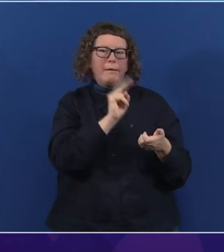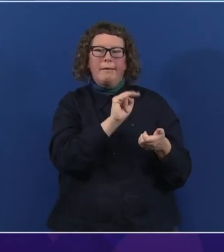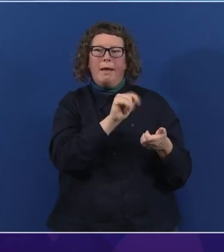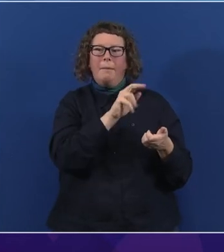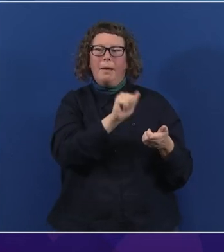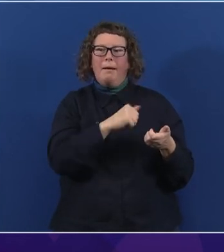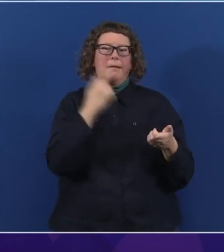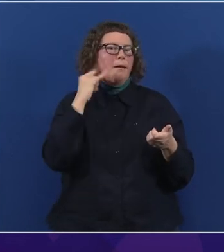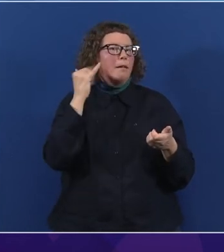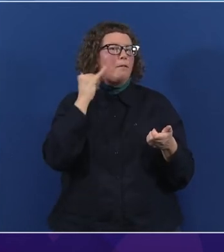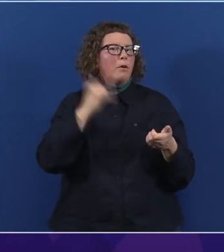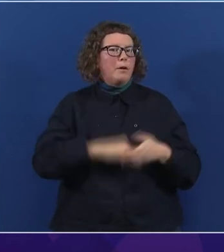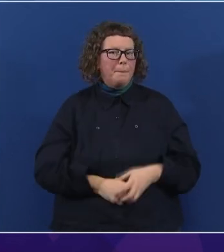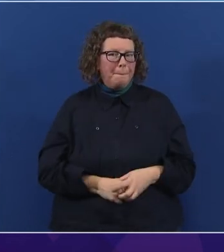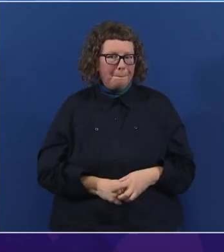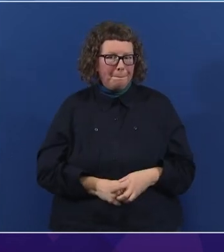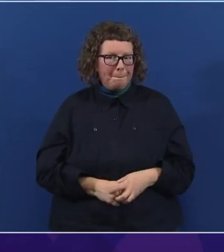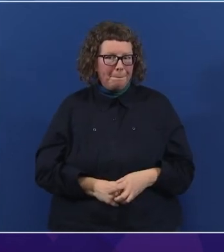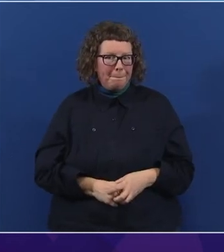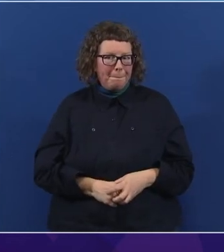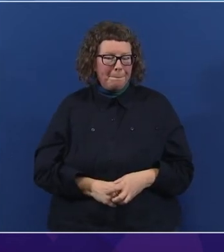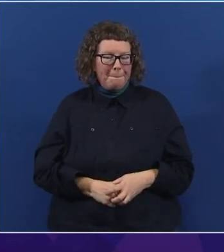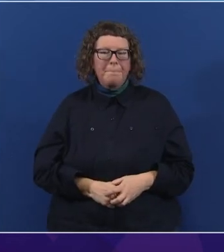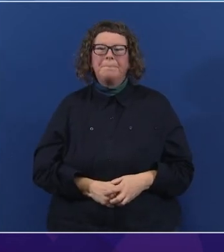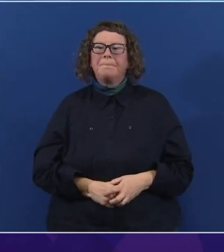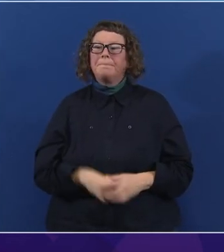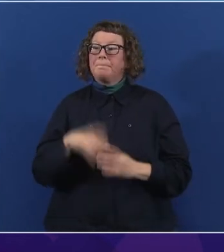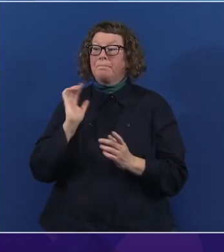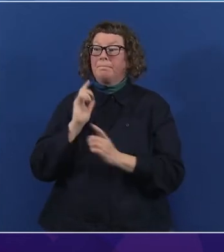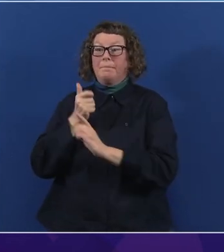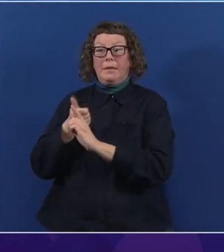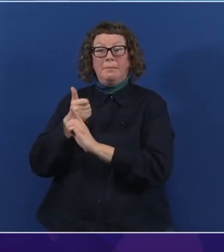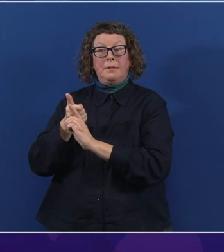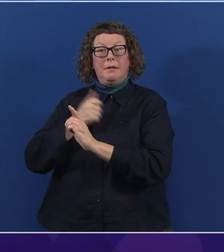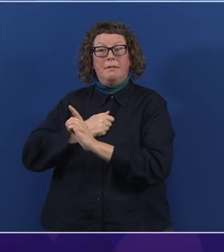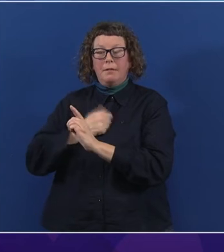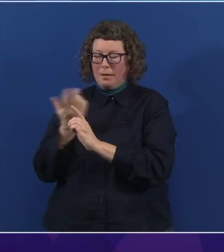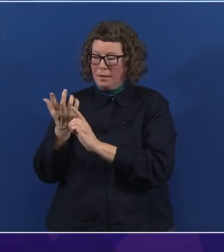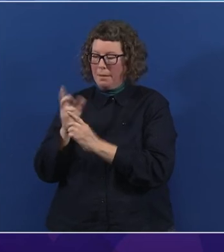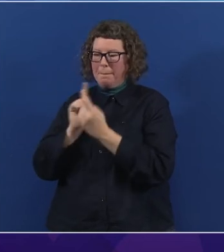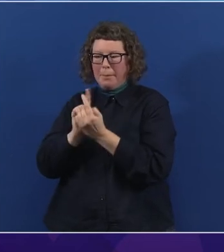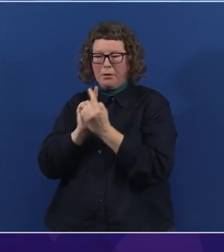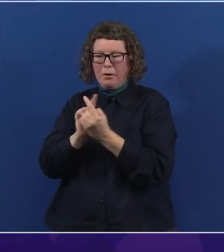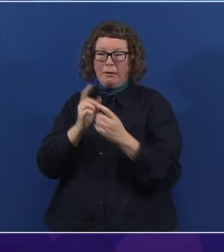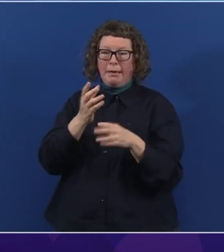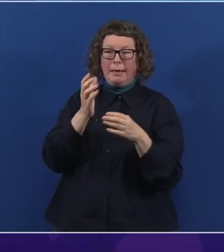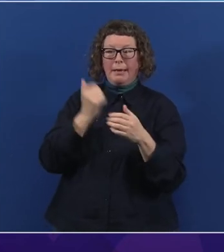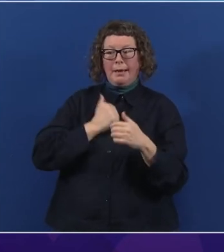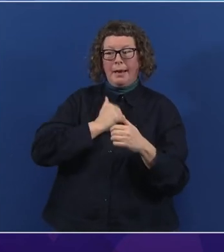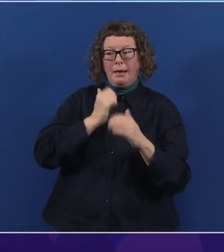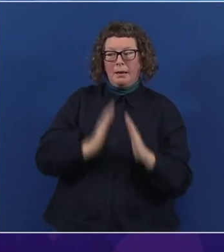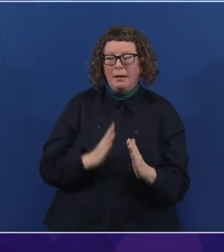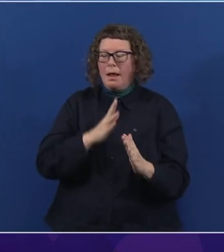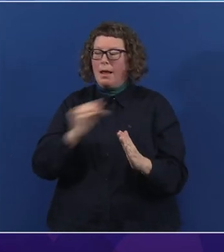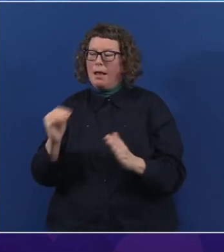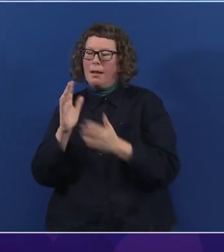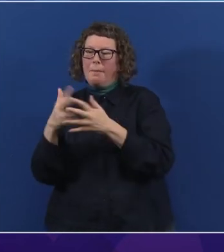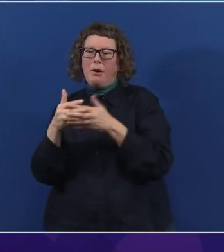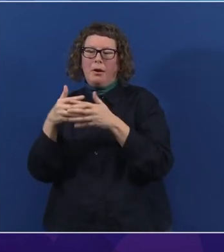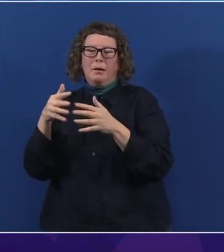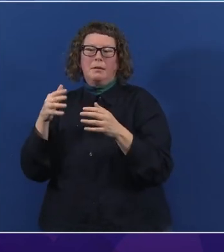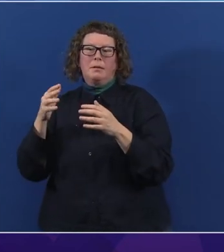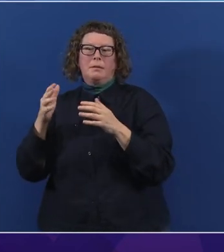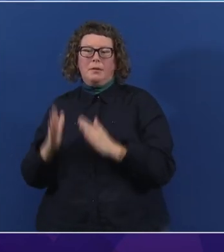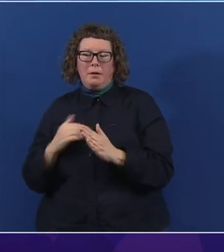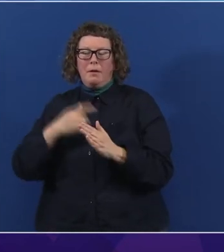Napa, California winery. He has also mentored both Canadian and American chef candidates